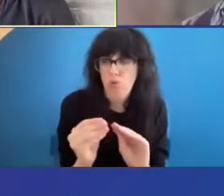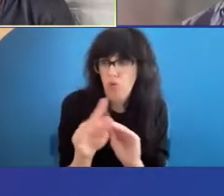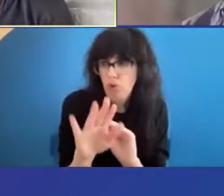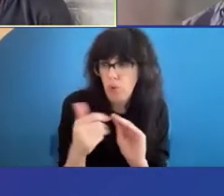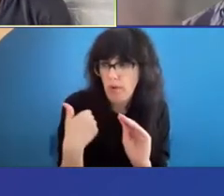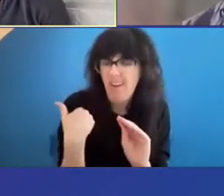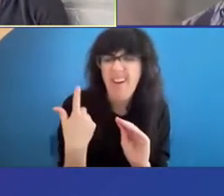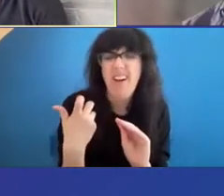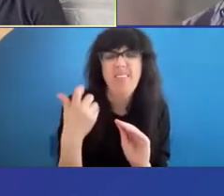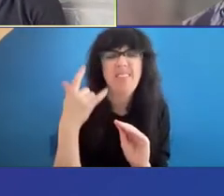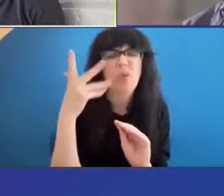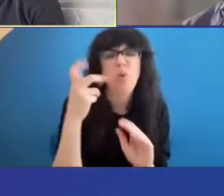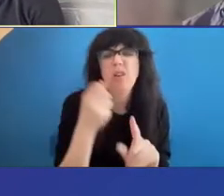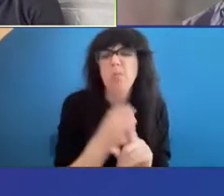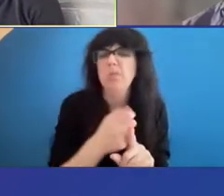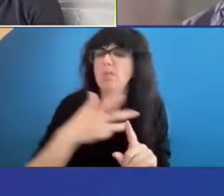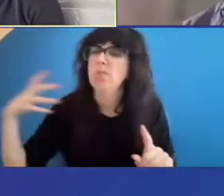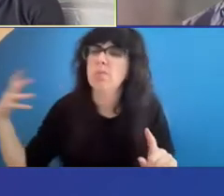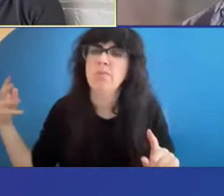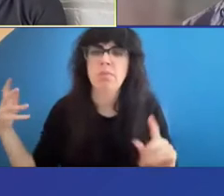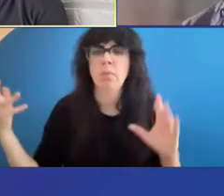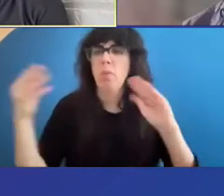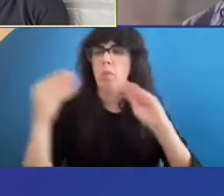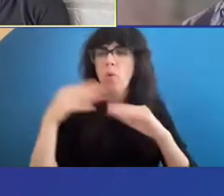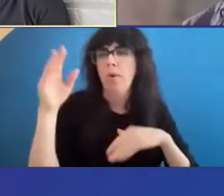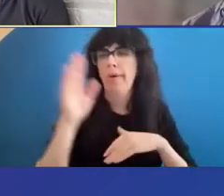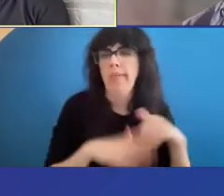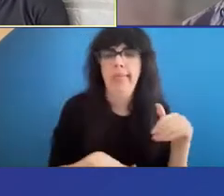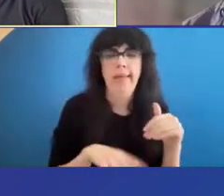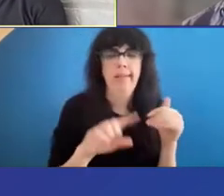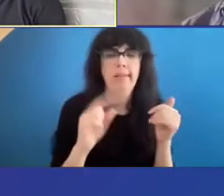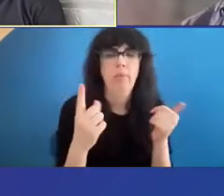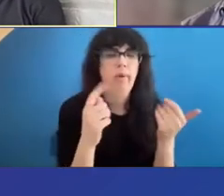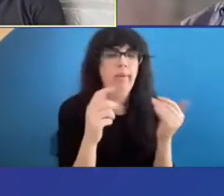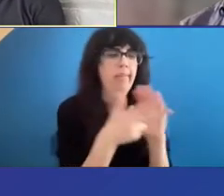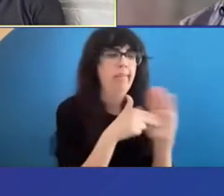the framework of diagnosis will give you.